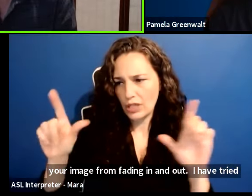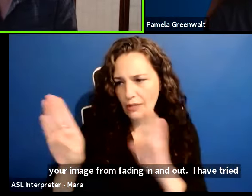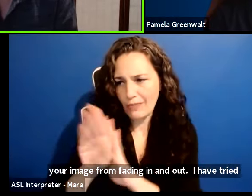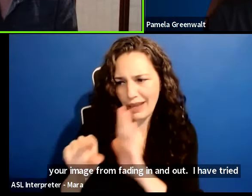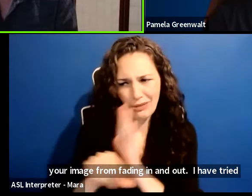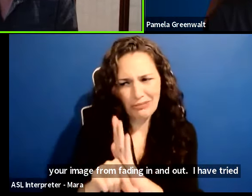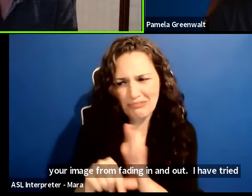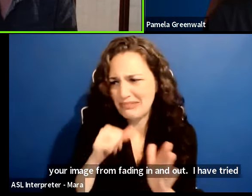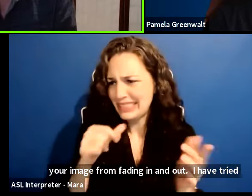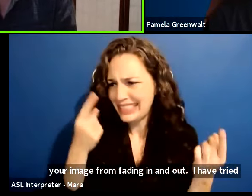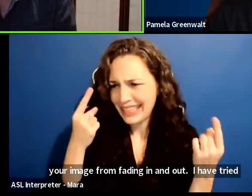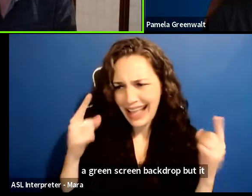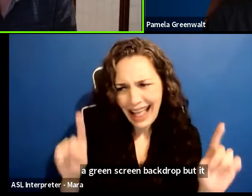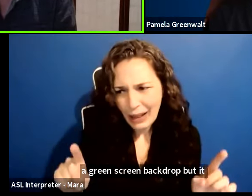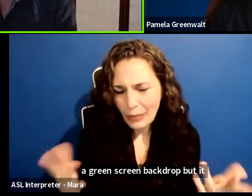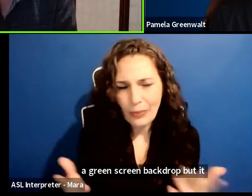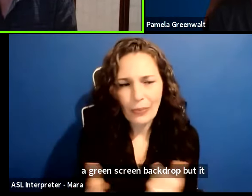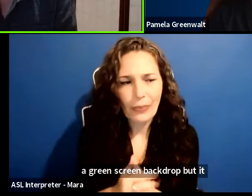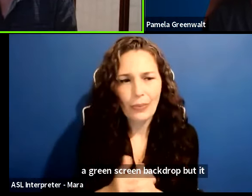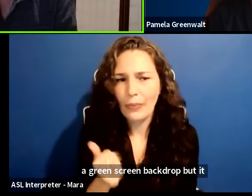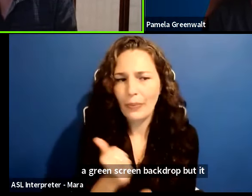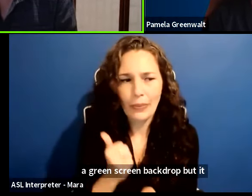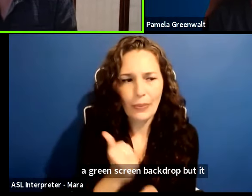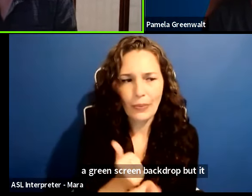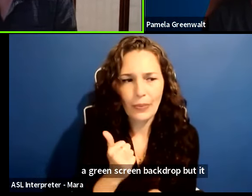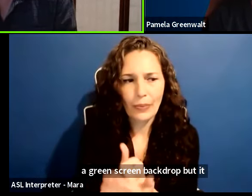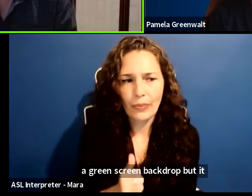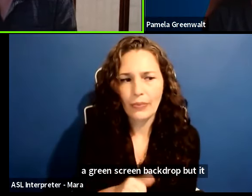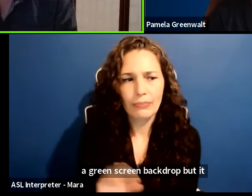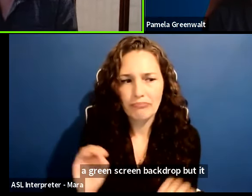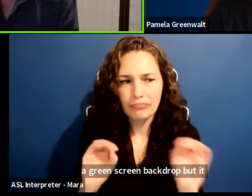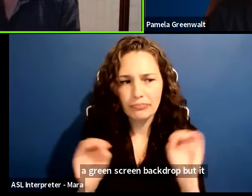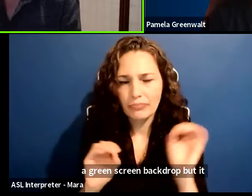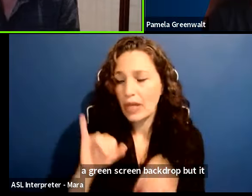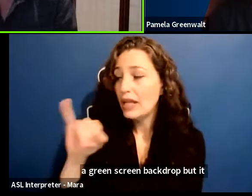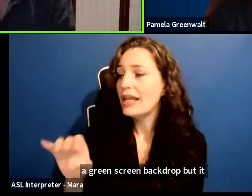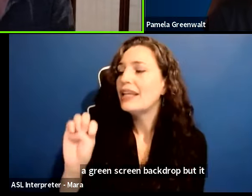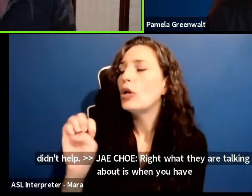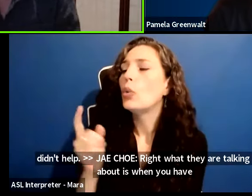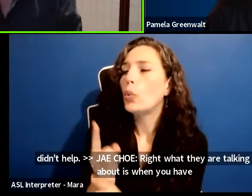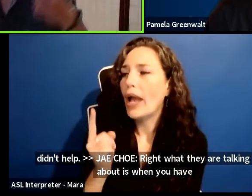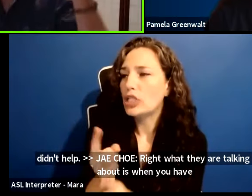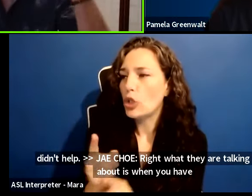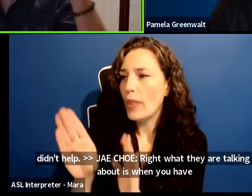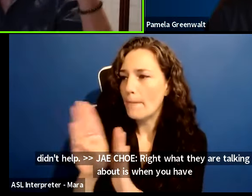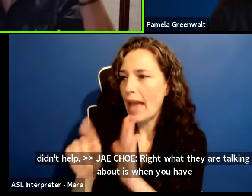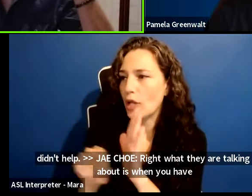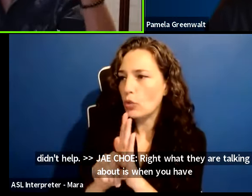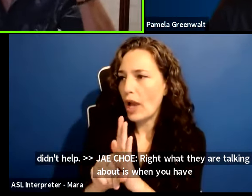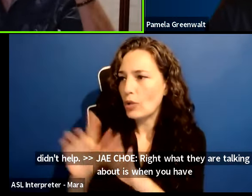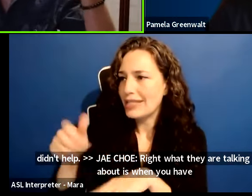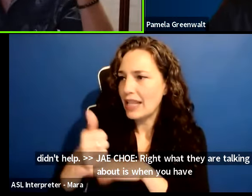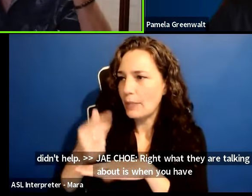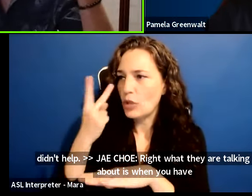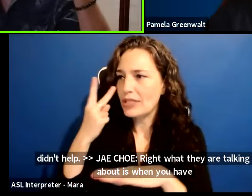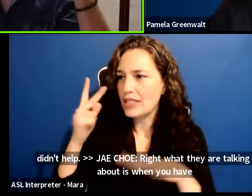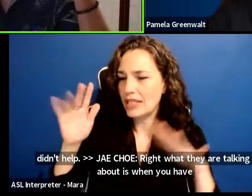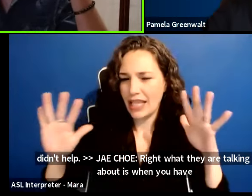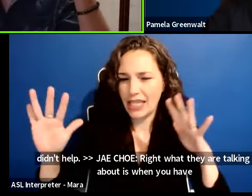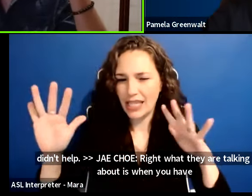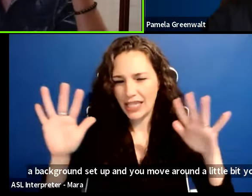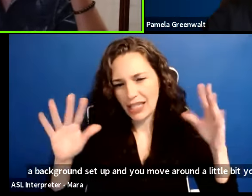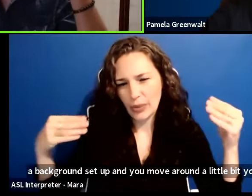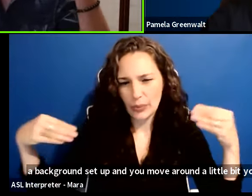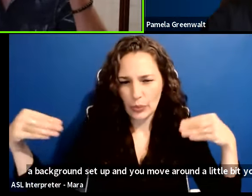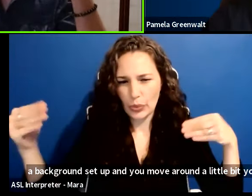Right. So what they're talking about is when you have a background set up and you move around a little bit, you can see a lot of artifacting happening. You